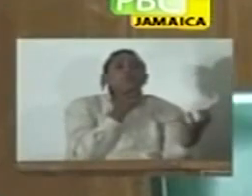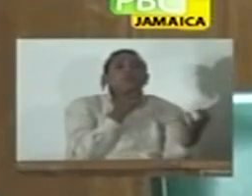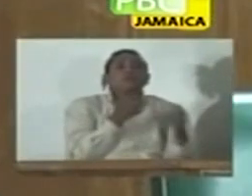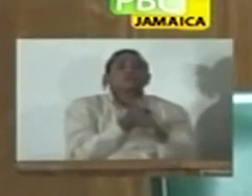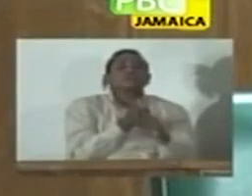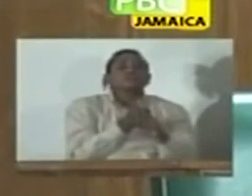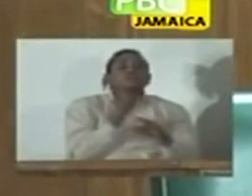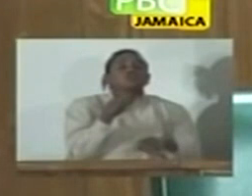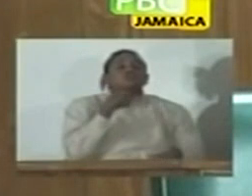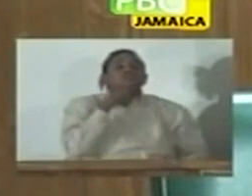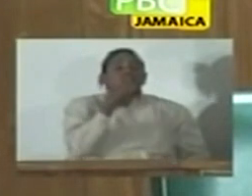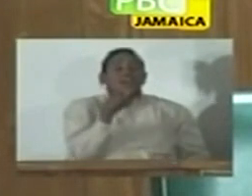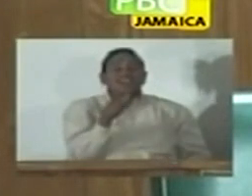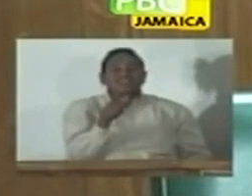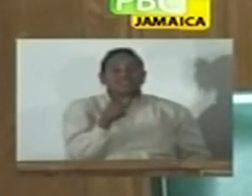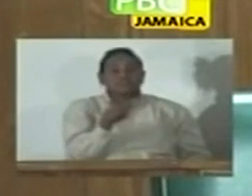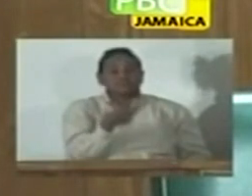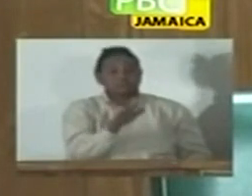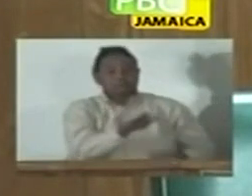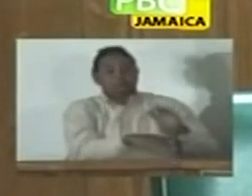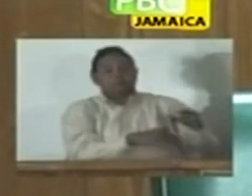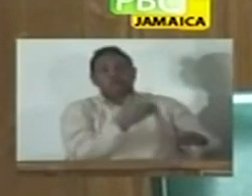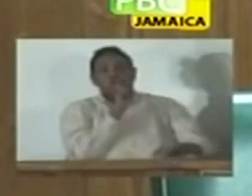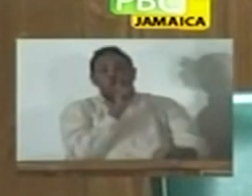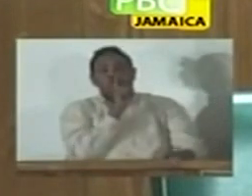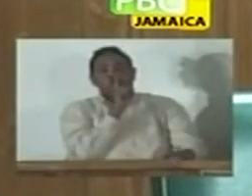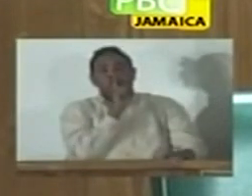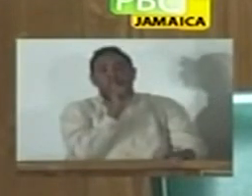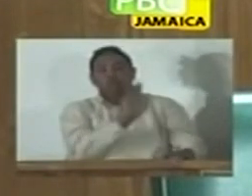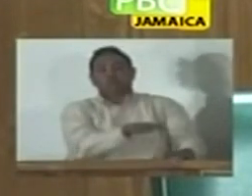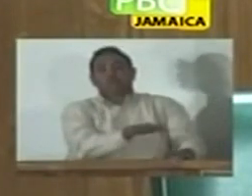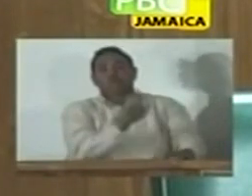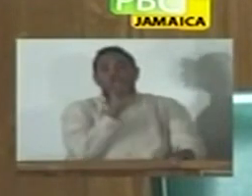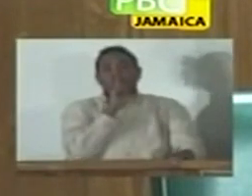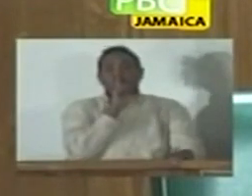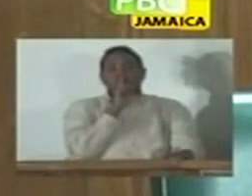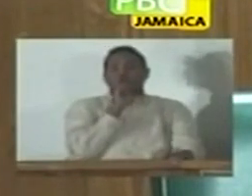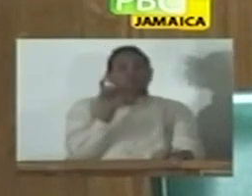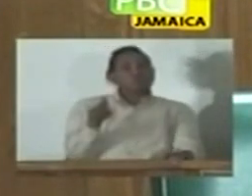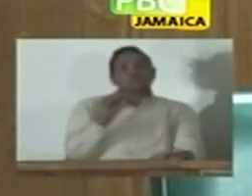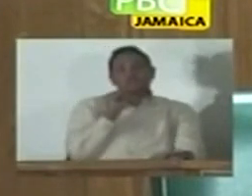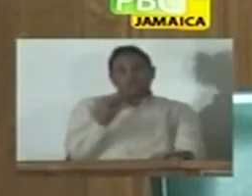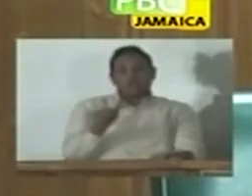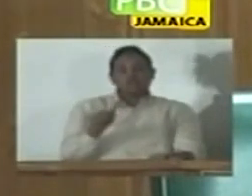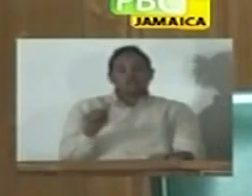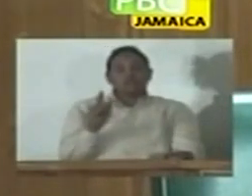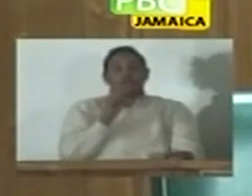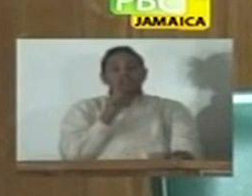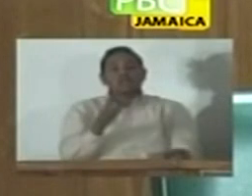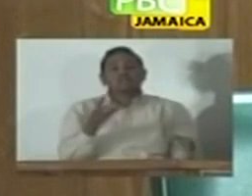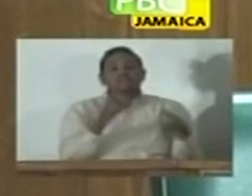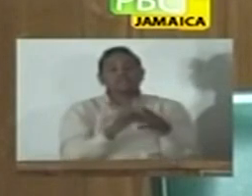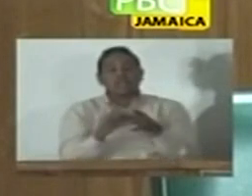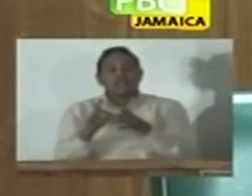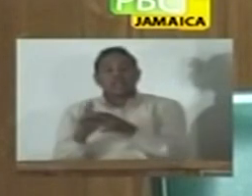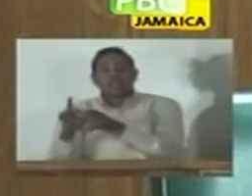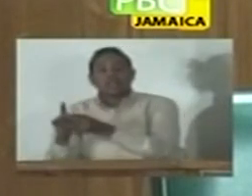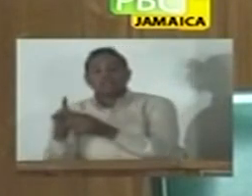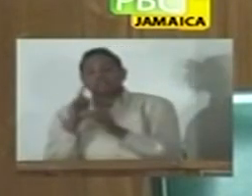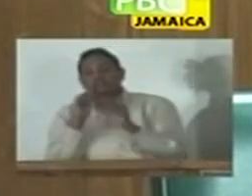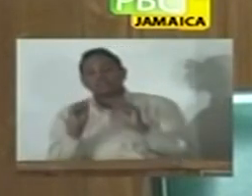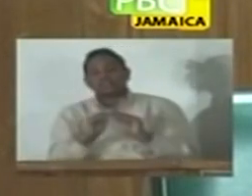ought not to be stifled as long as the linkage is